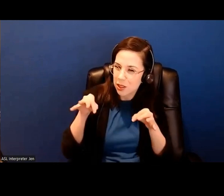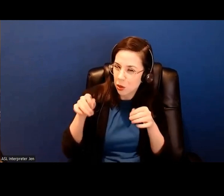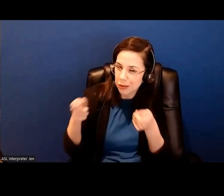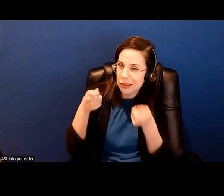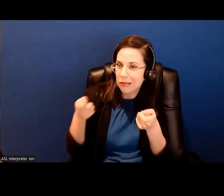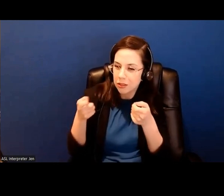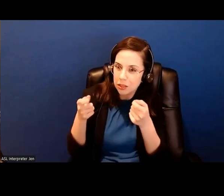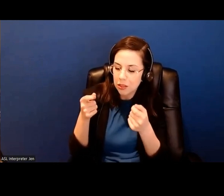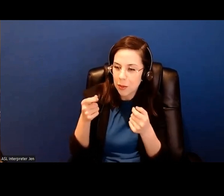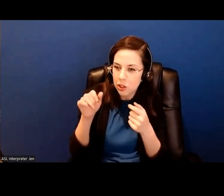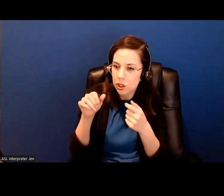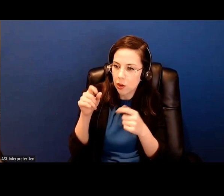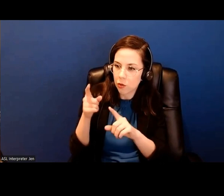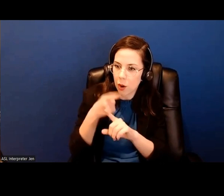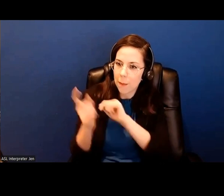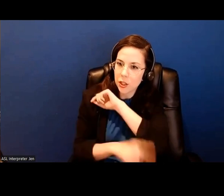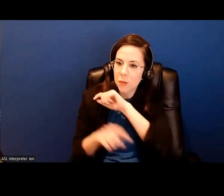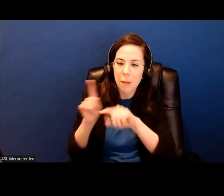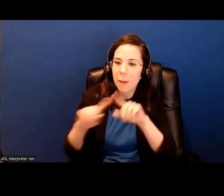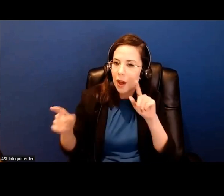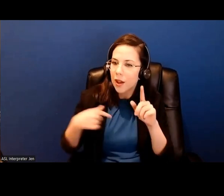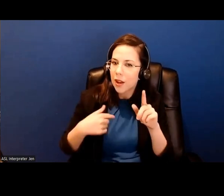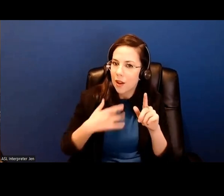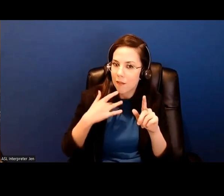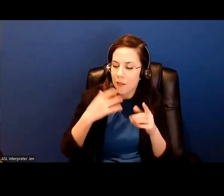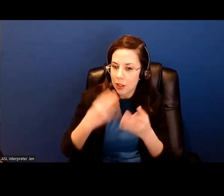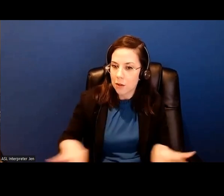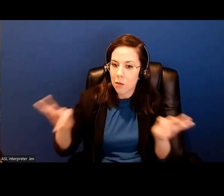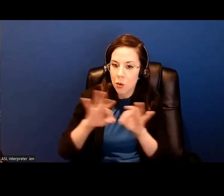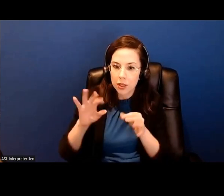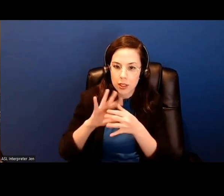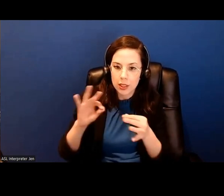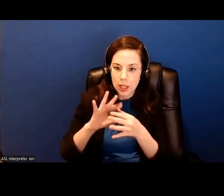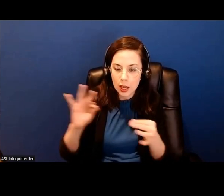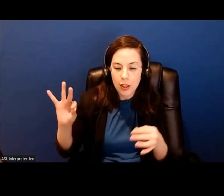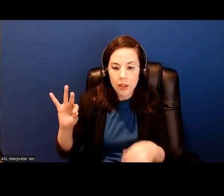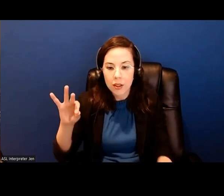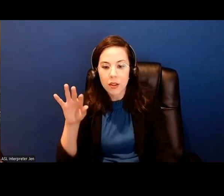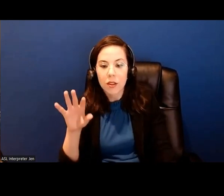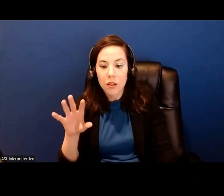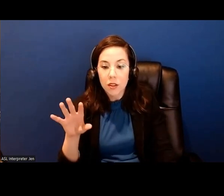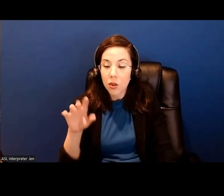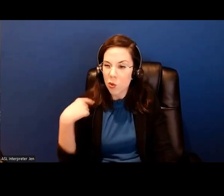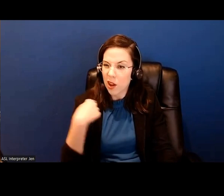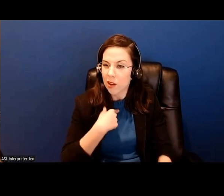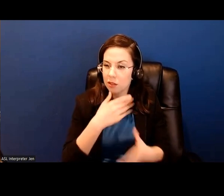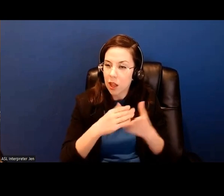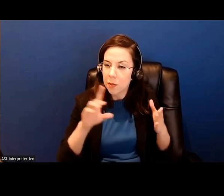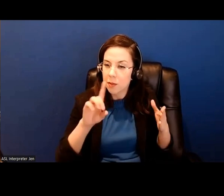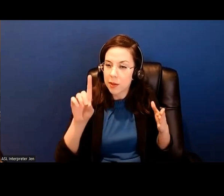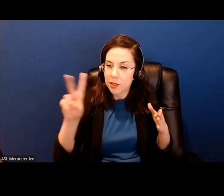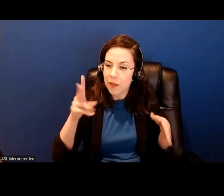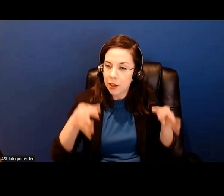probably around 30 to 40%. And we have 3 domestic violence courts that deal only with domestic violence cases.